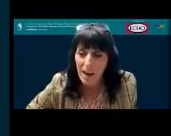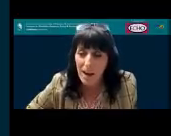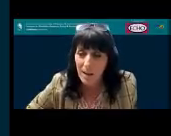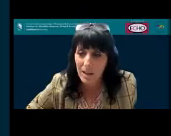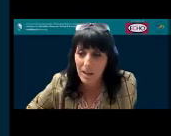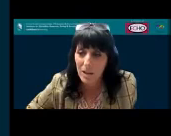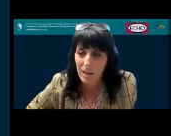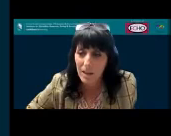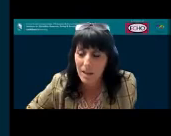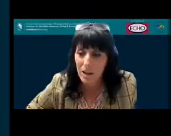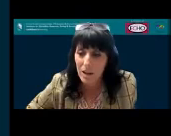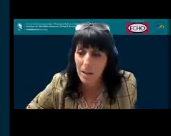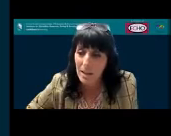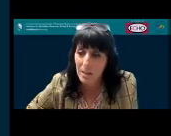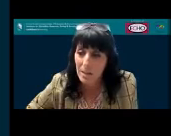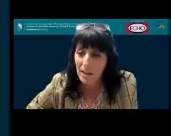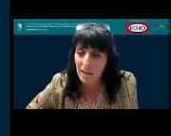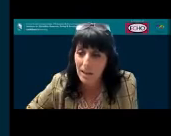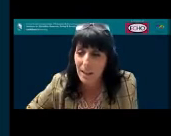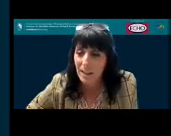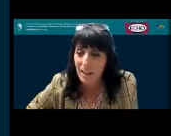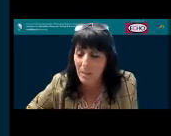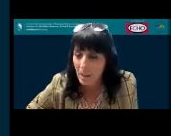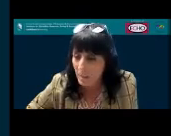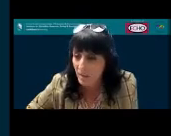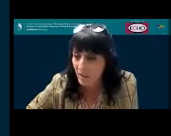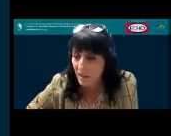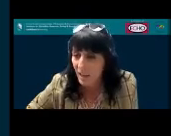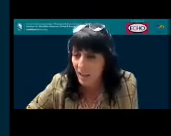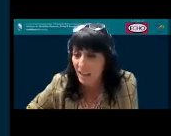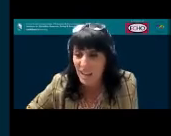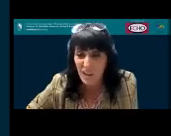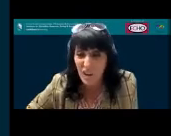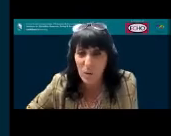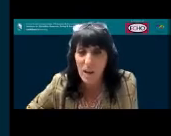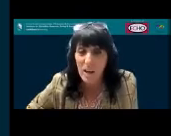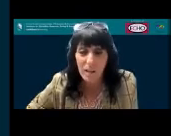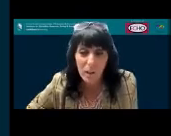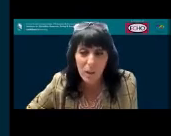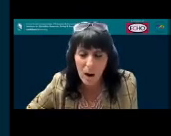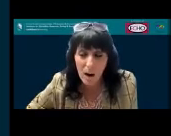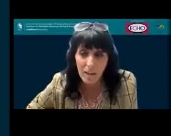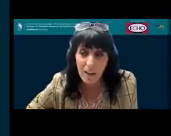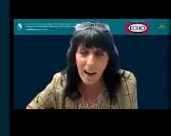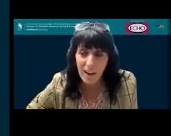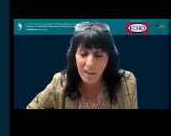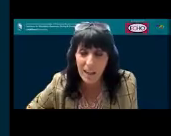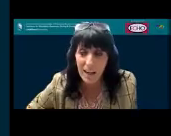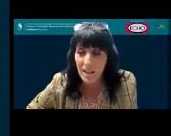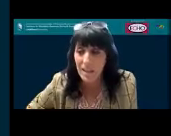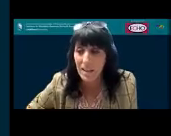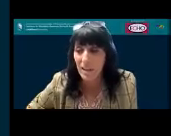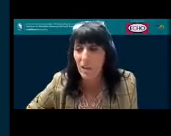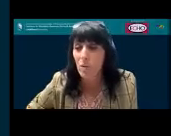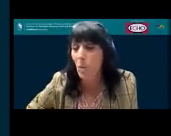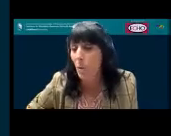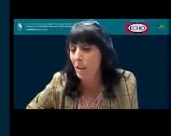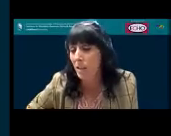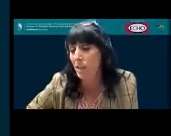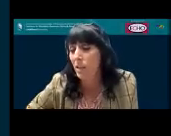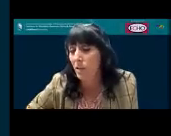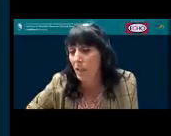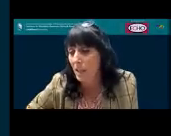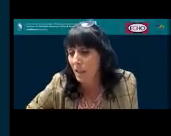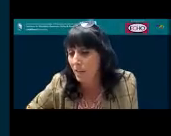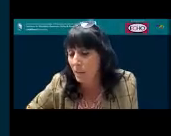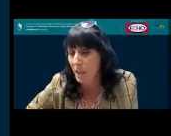We're not out here doing these jobs independently, and sometimes it feels like it. So if you ever have a case that you